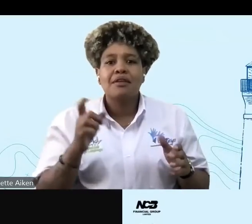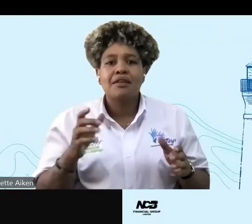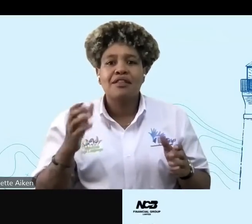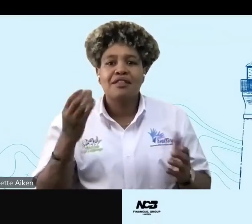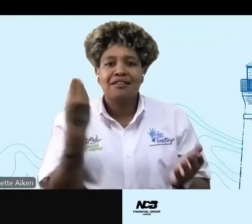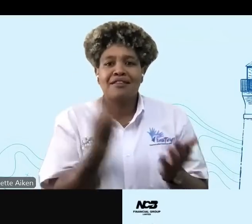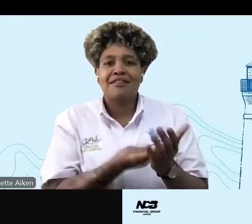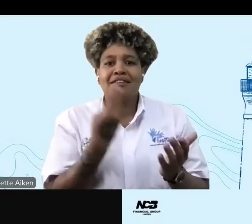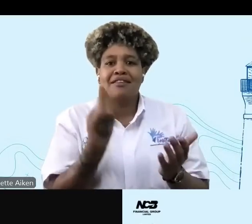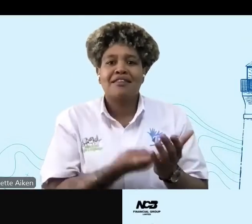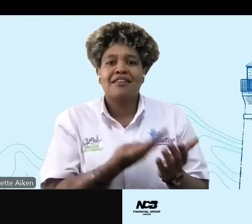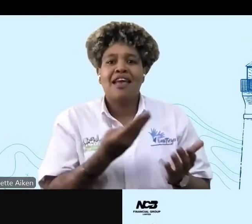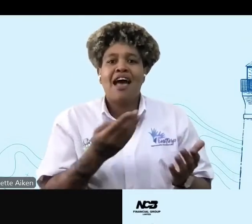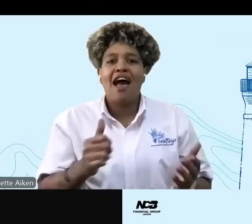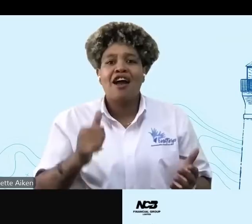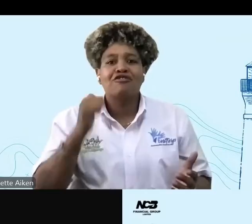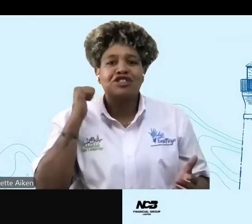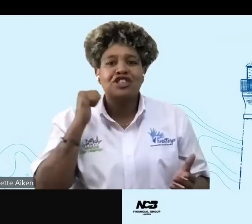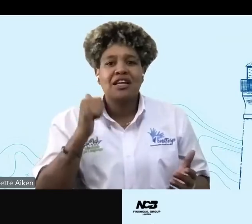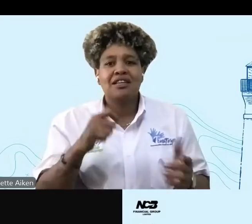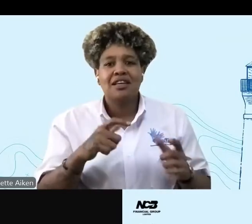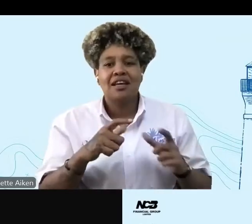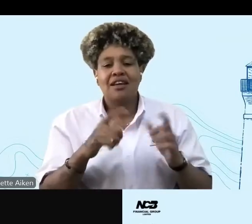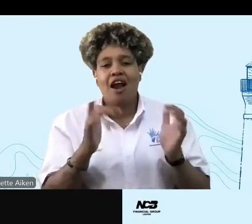rejecting contactless payments by phone.